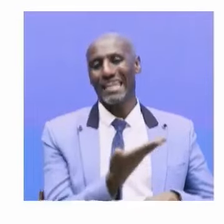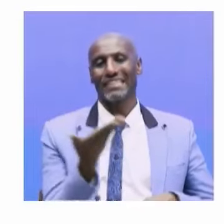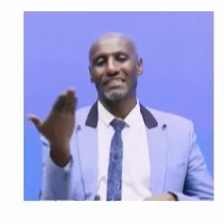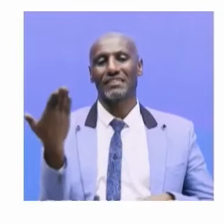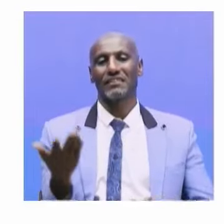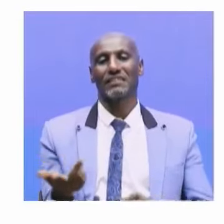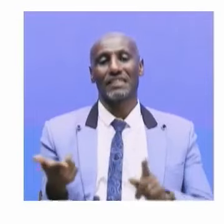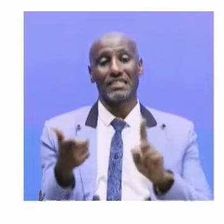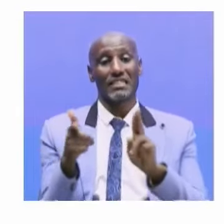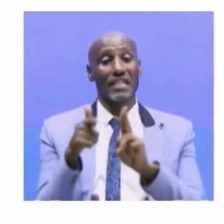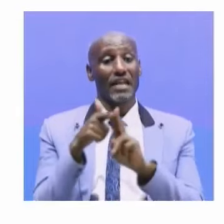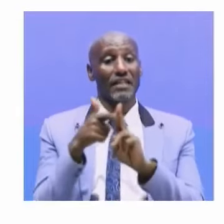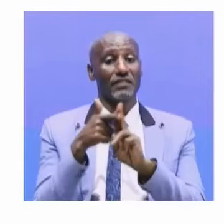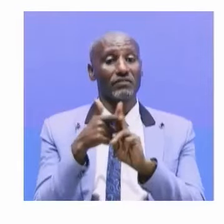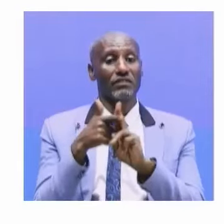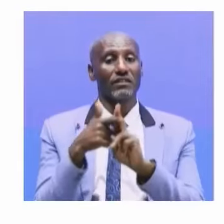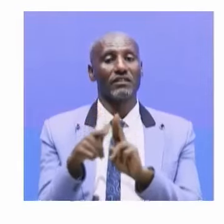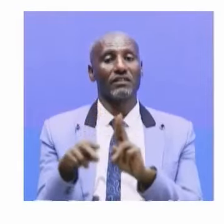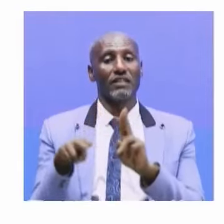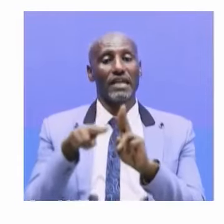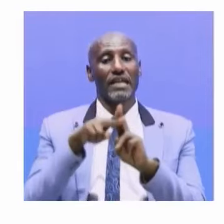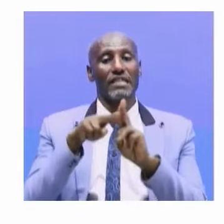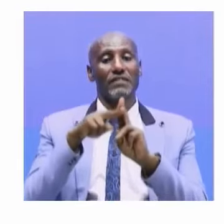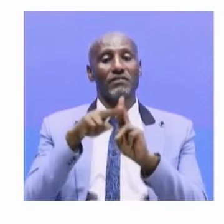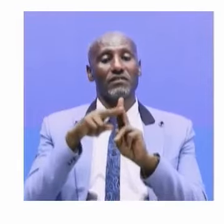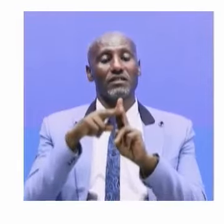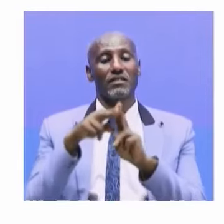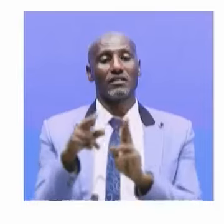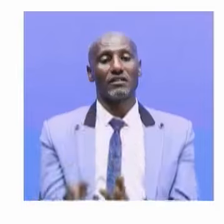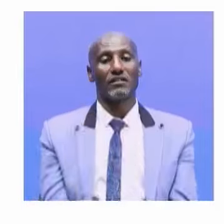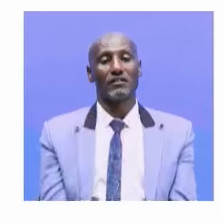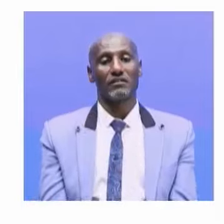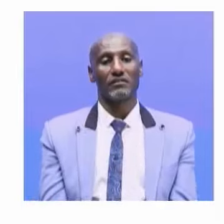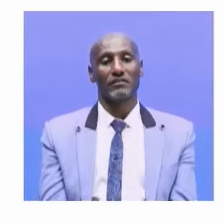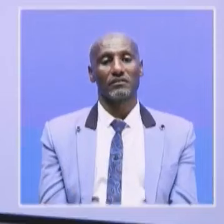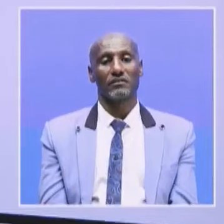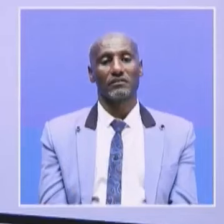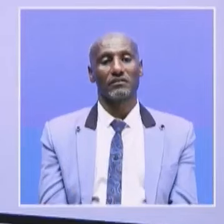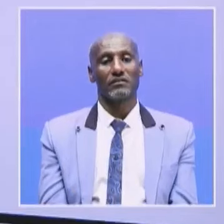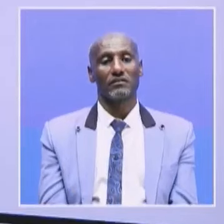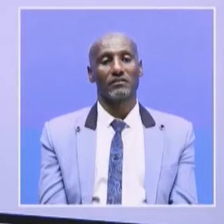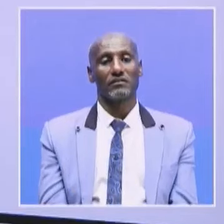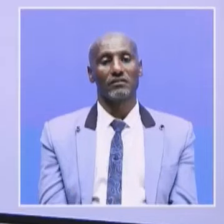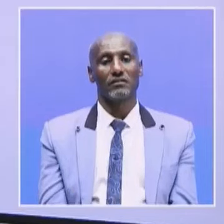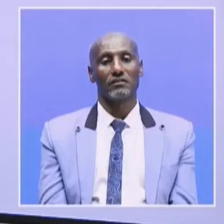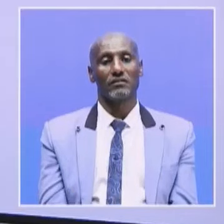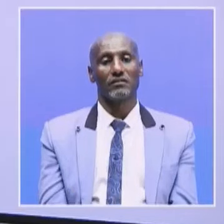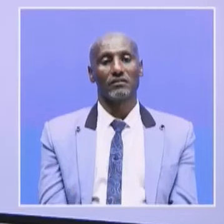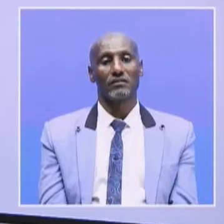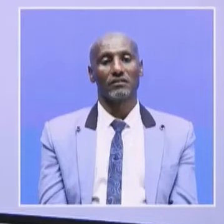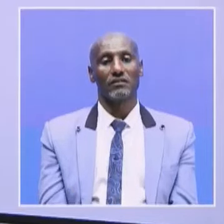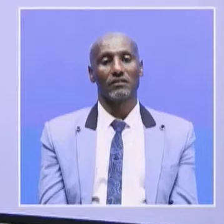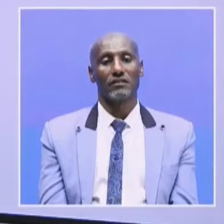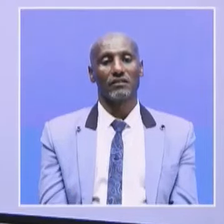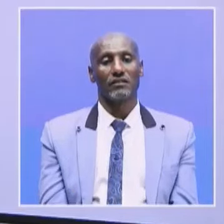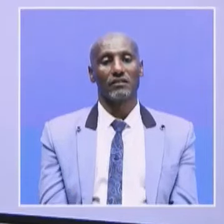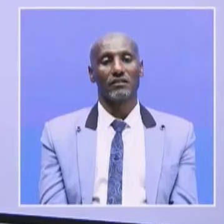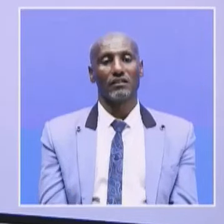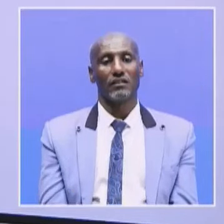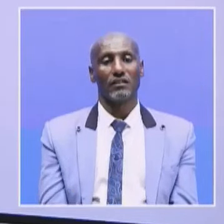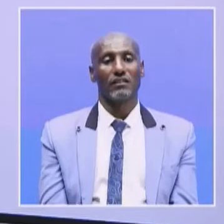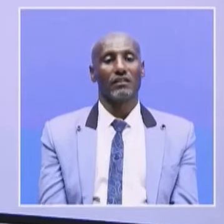form. It's a negative form. Maybe you can't share the thing with somebody. So you can say, I don't